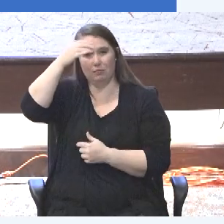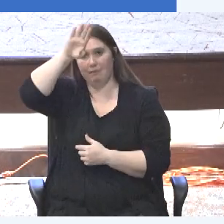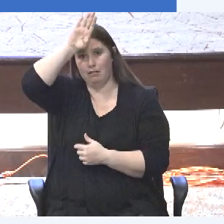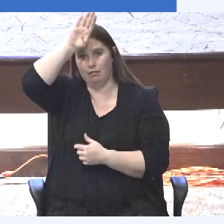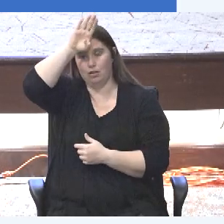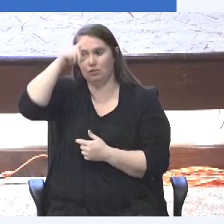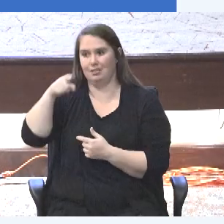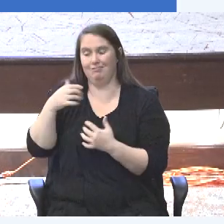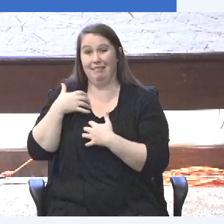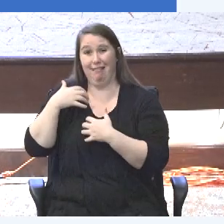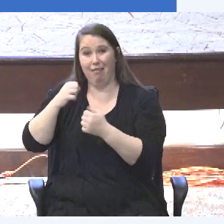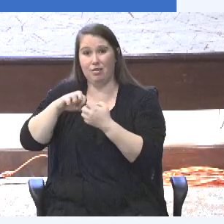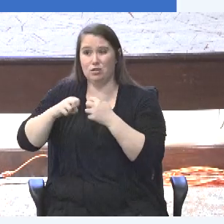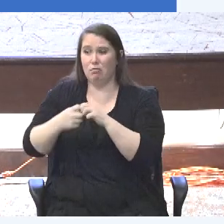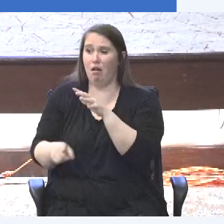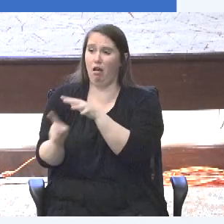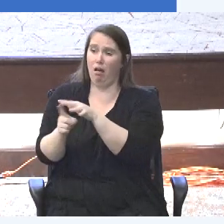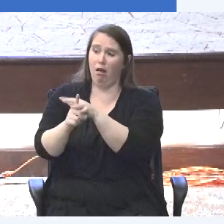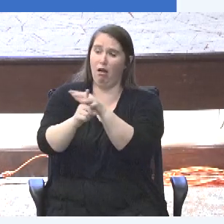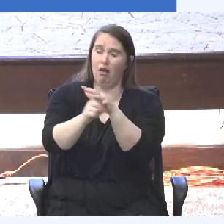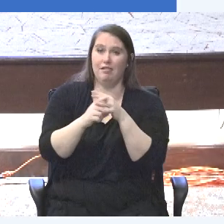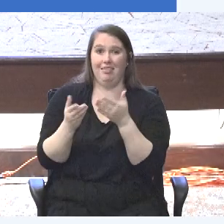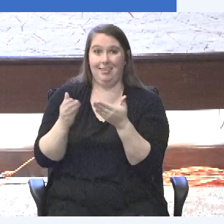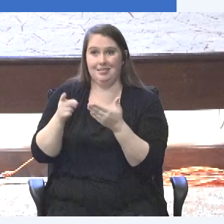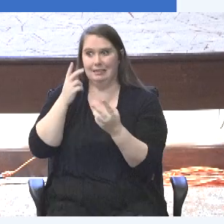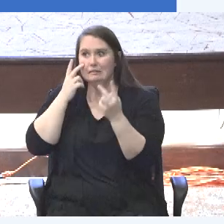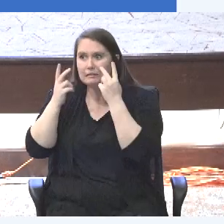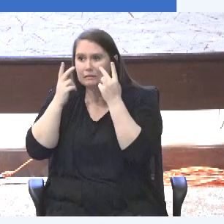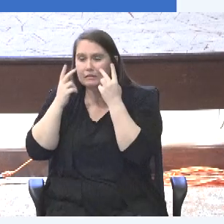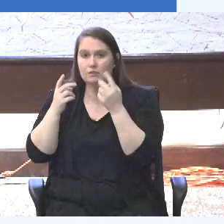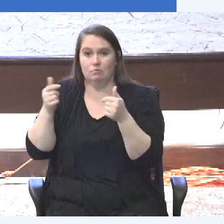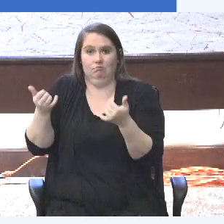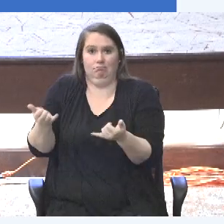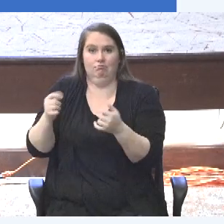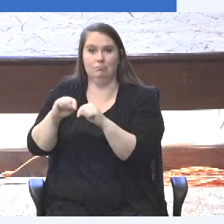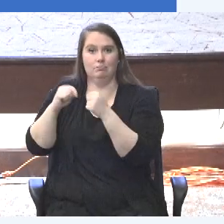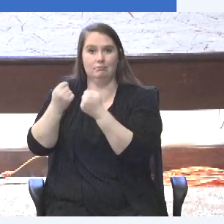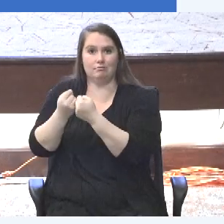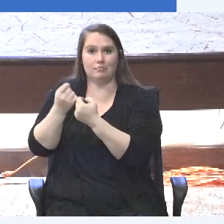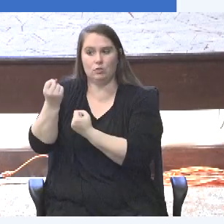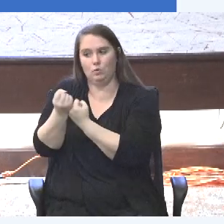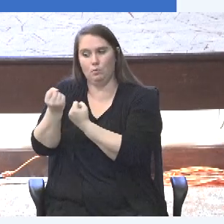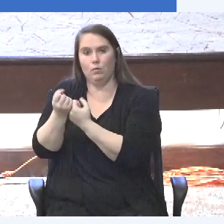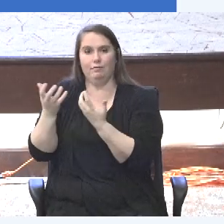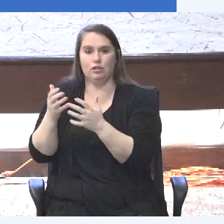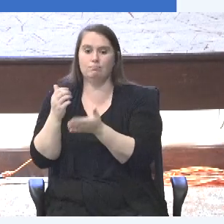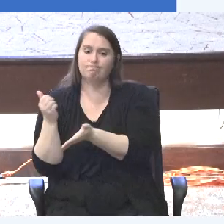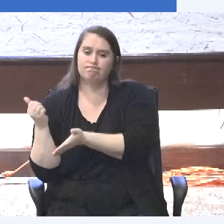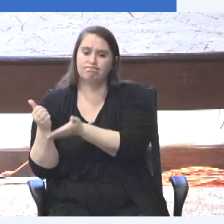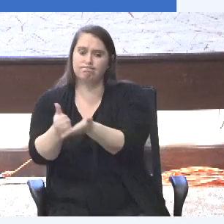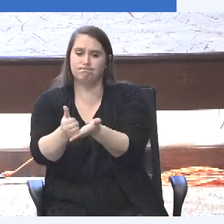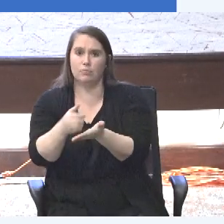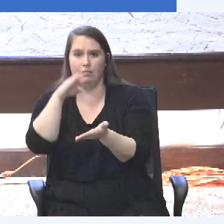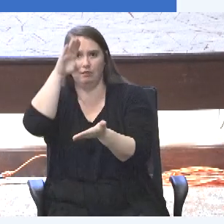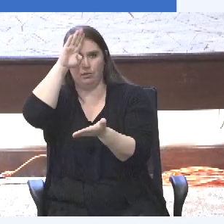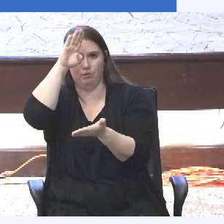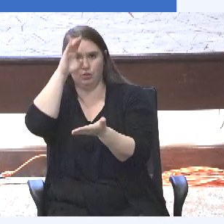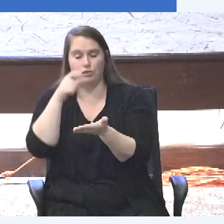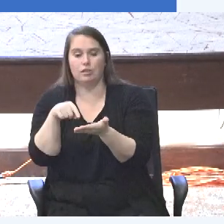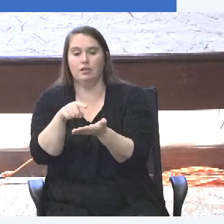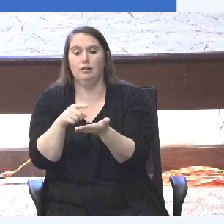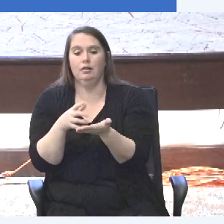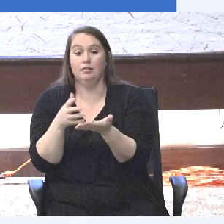health issues throughout the year from things they see. Peer support team are firefighters helping firefighters. Sometimes that's the best way to